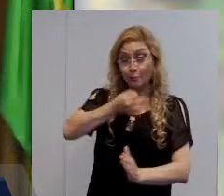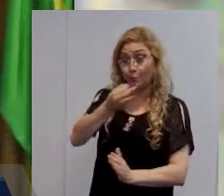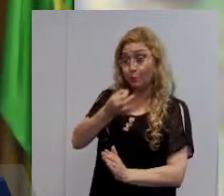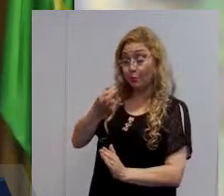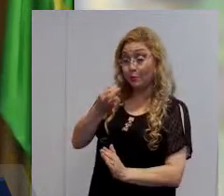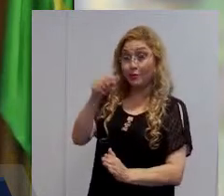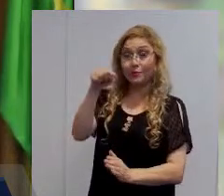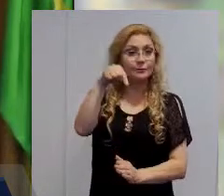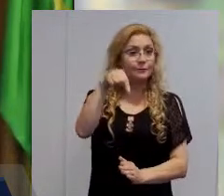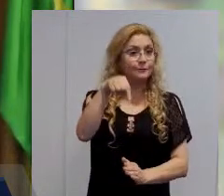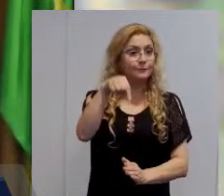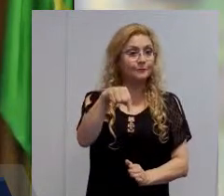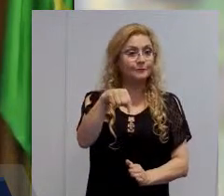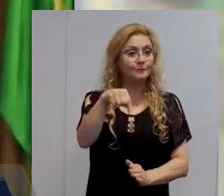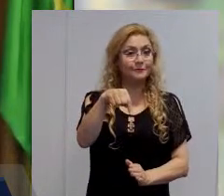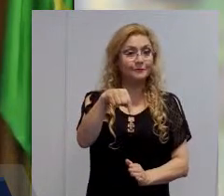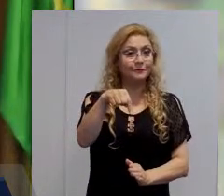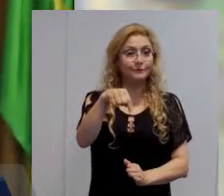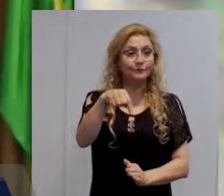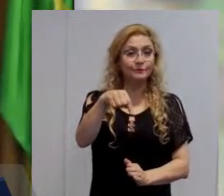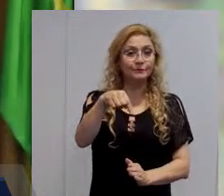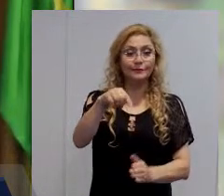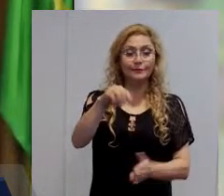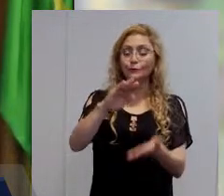should go. And the